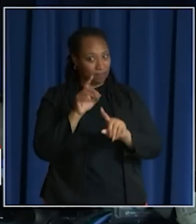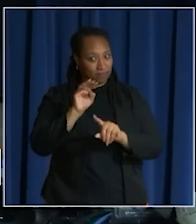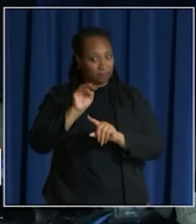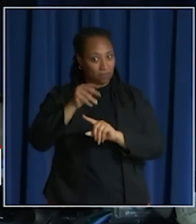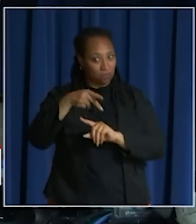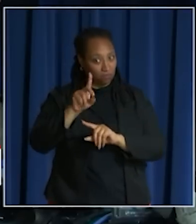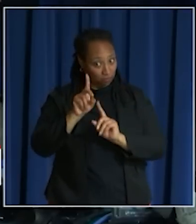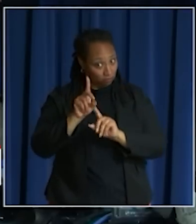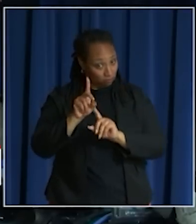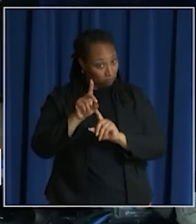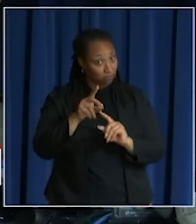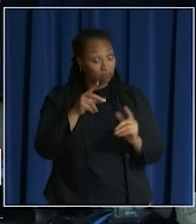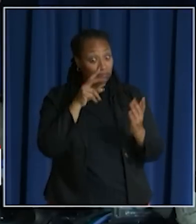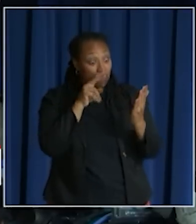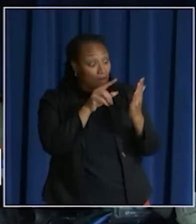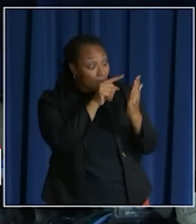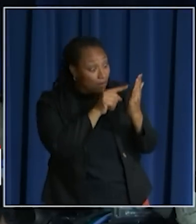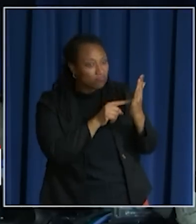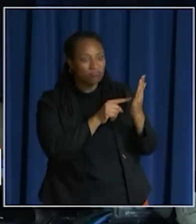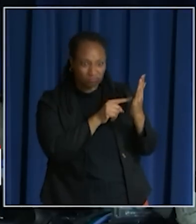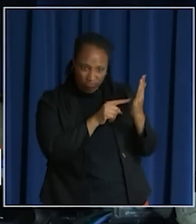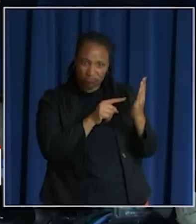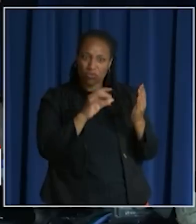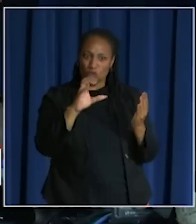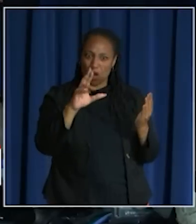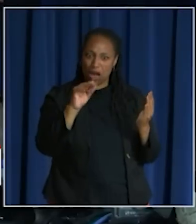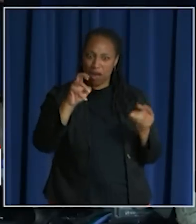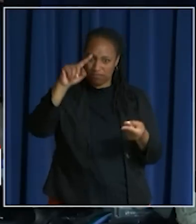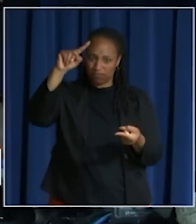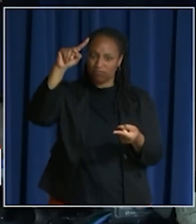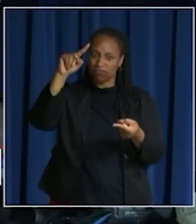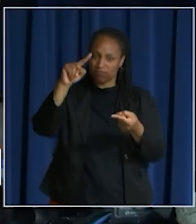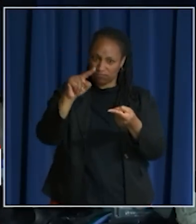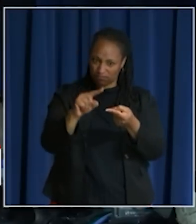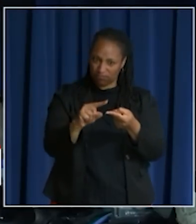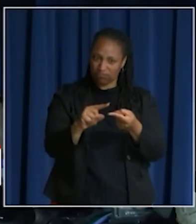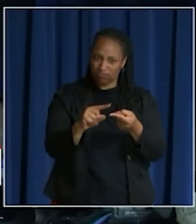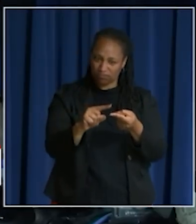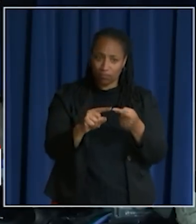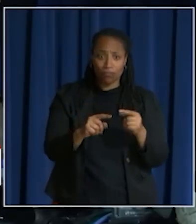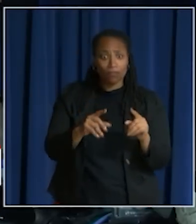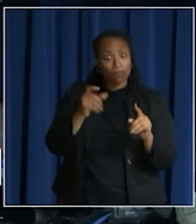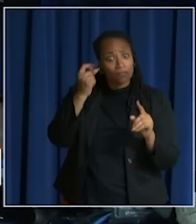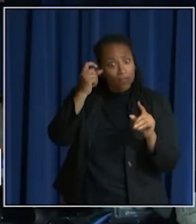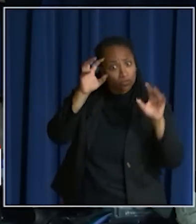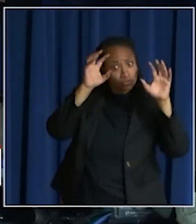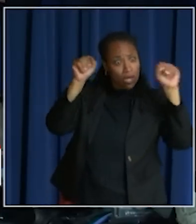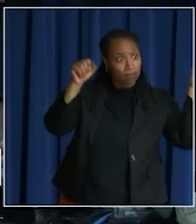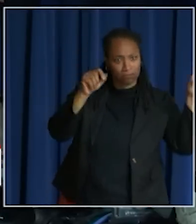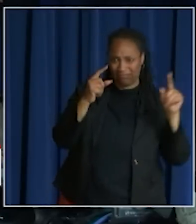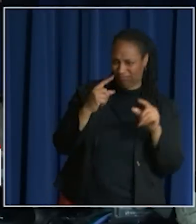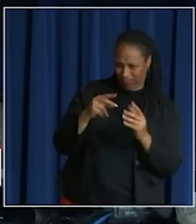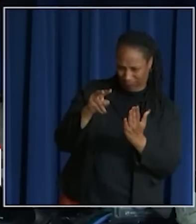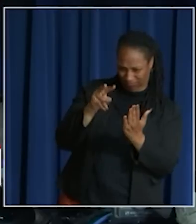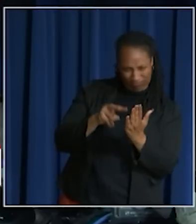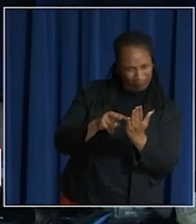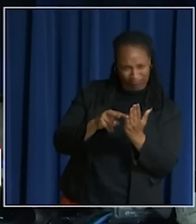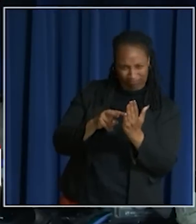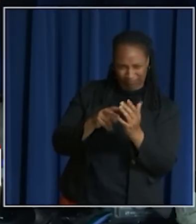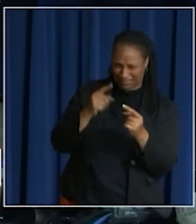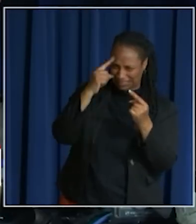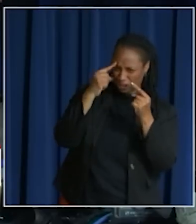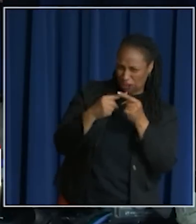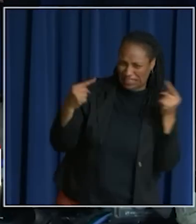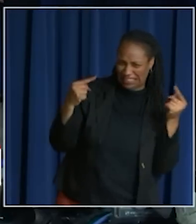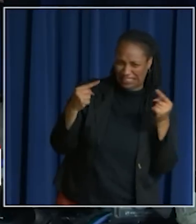did cite a report where a sergeant was accused of messing with the crime numbers. So would you be able to respond to some of